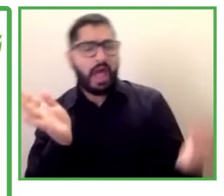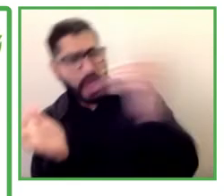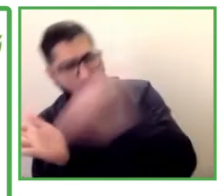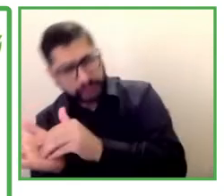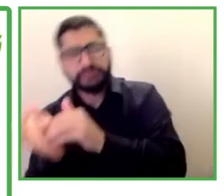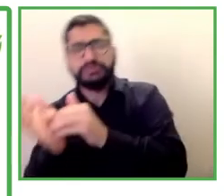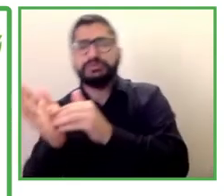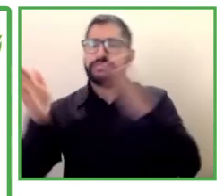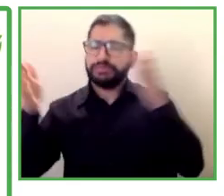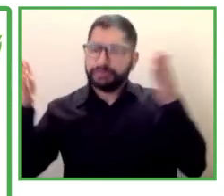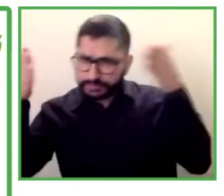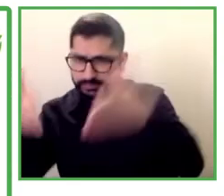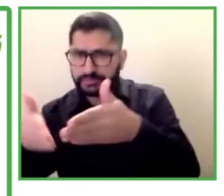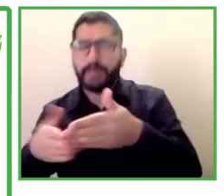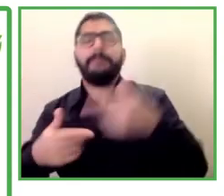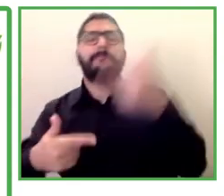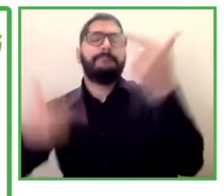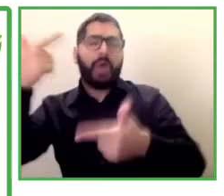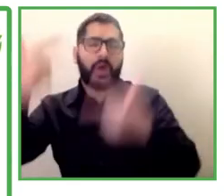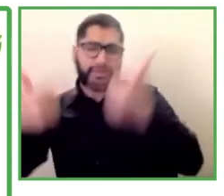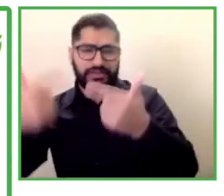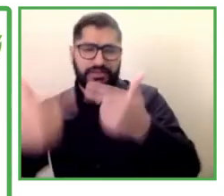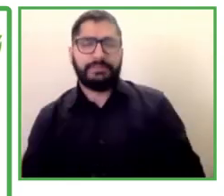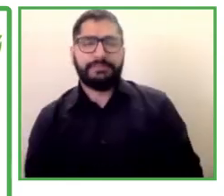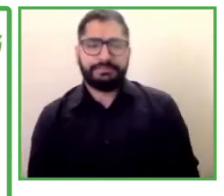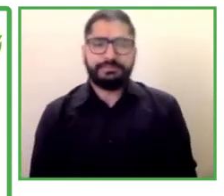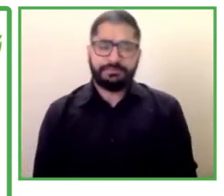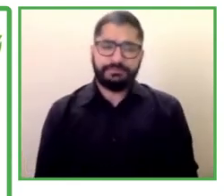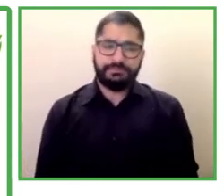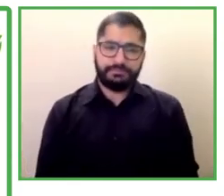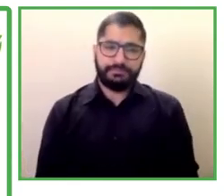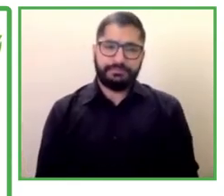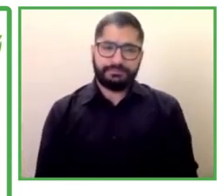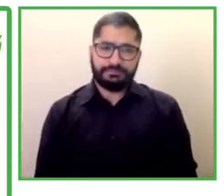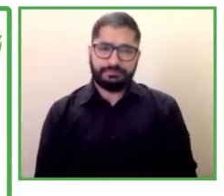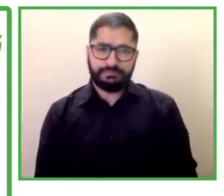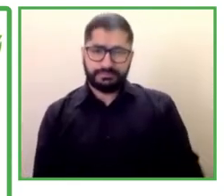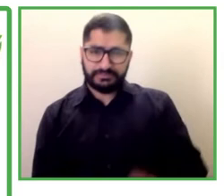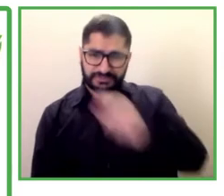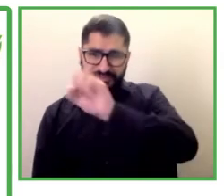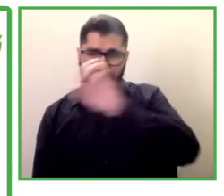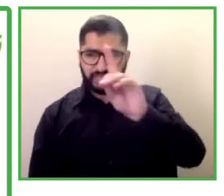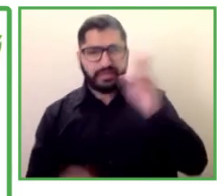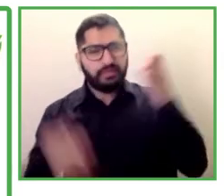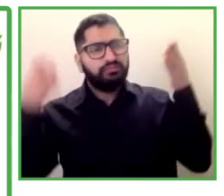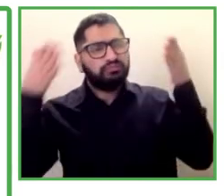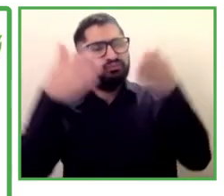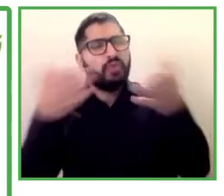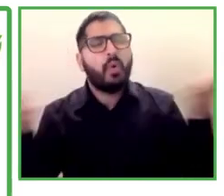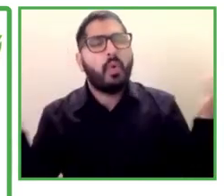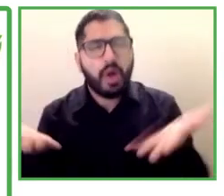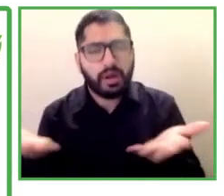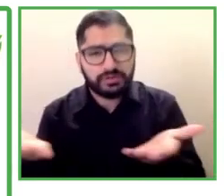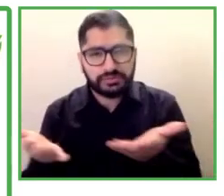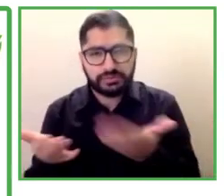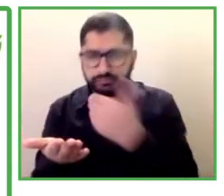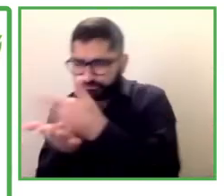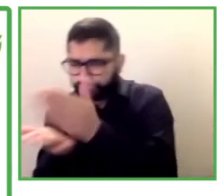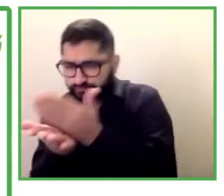SEED employs innovative strategies to promote the adoption of federal policies that maximize the impact